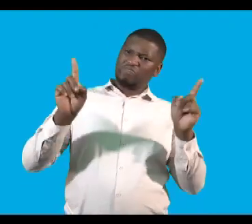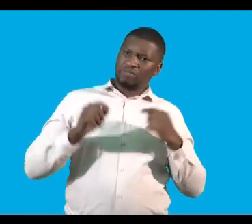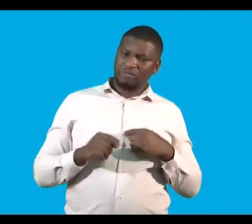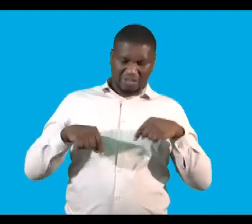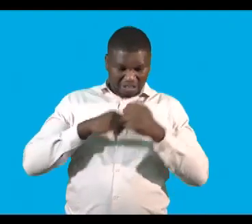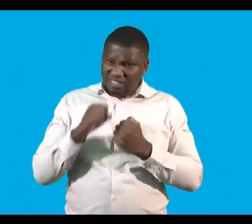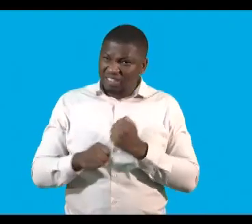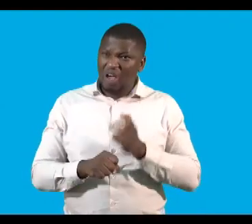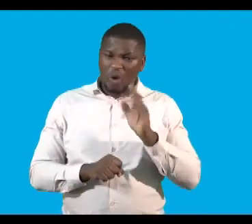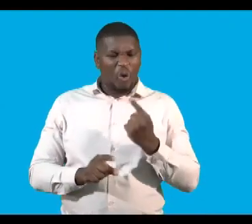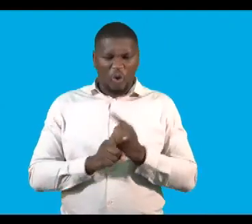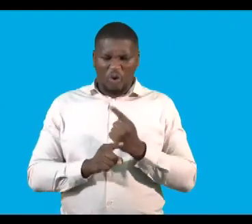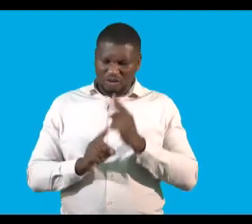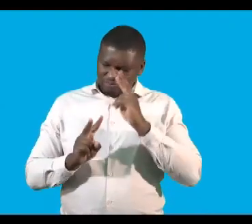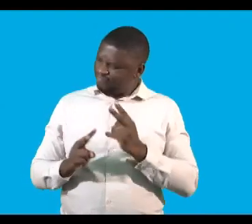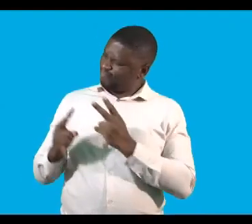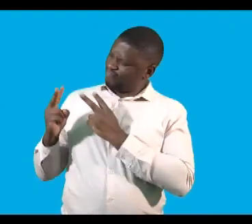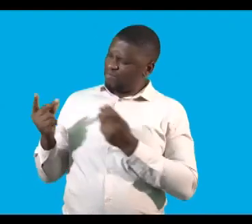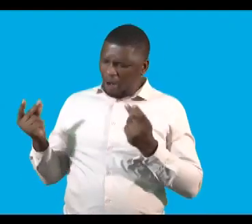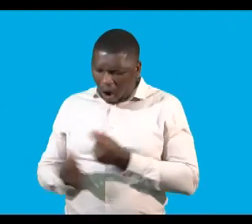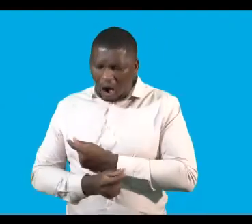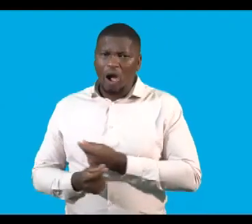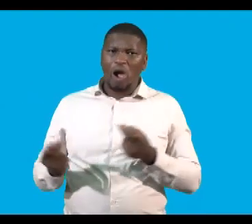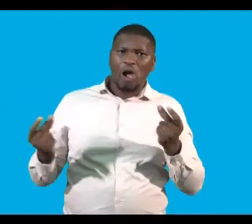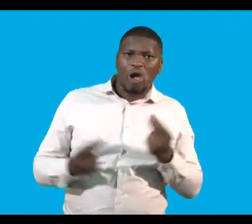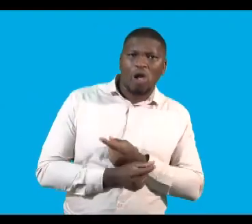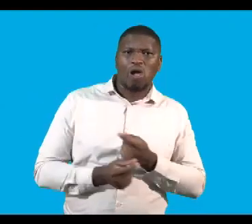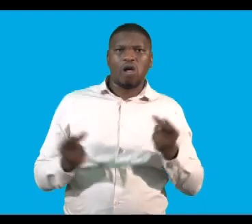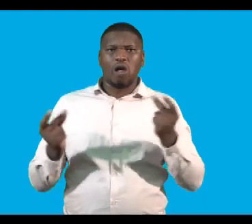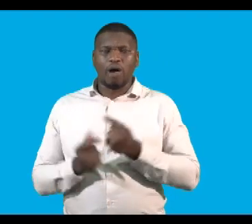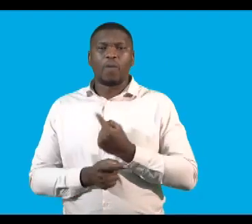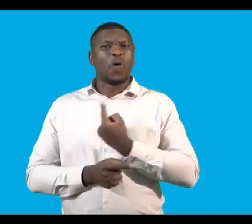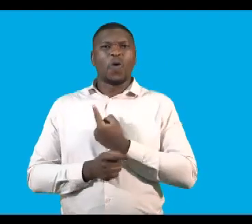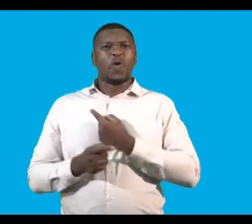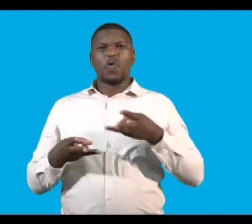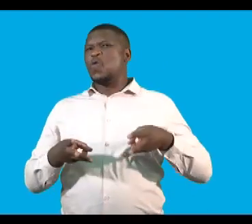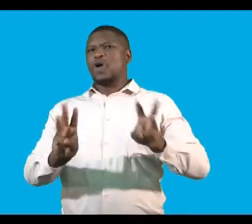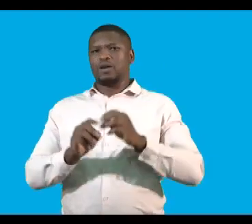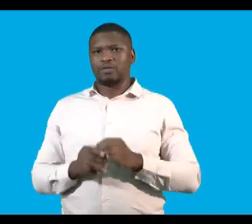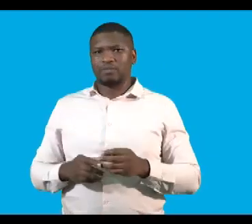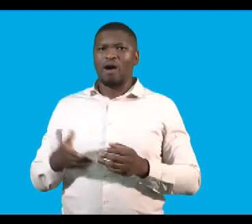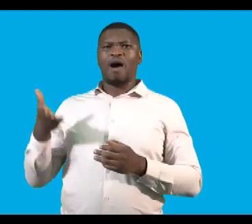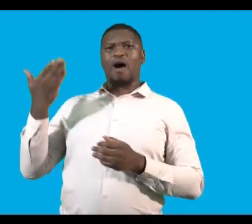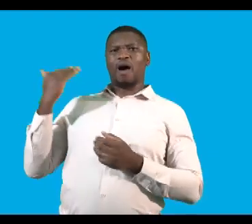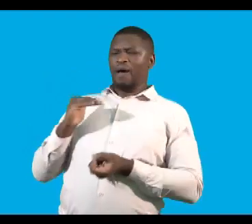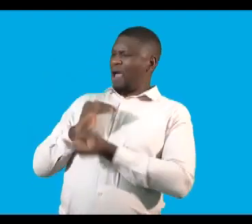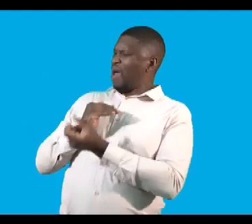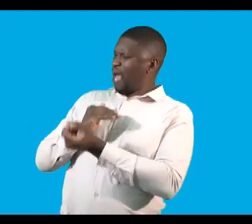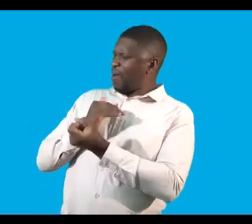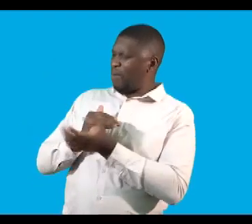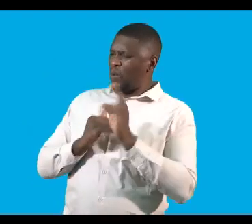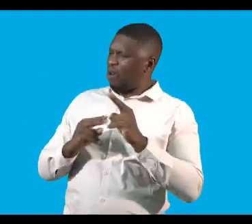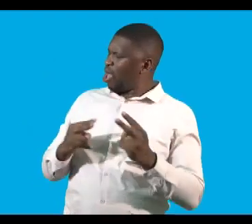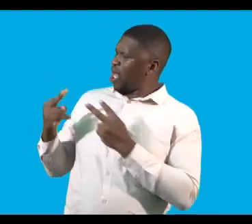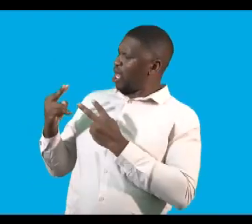going to spend this whole year regretting the past. It's the only way, Charlie Brown. I'm going to cry over spilt milk and sigh